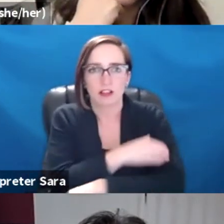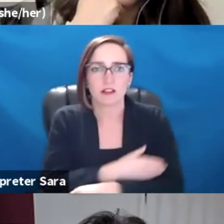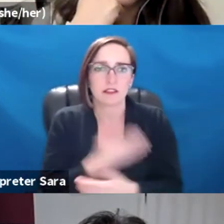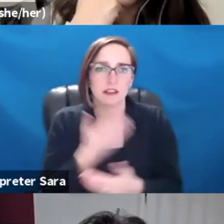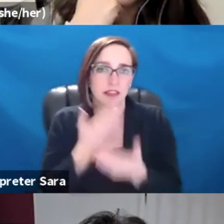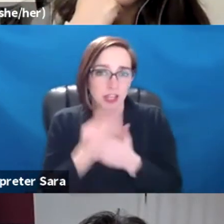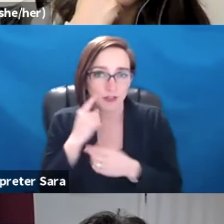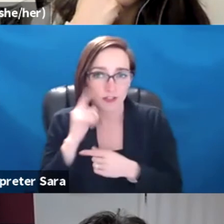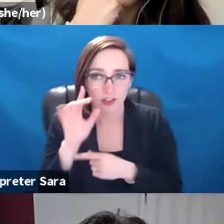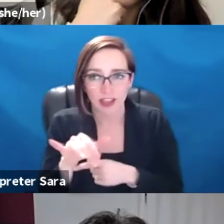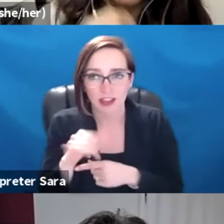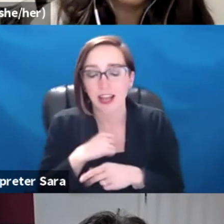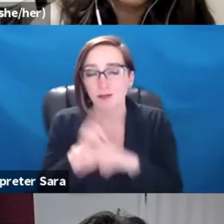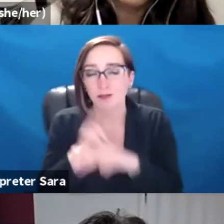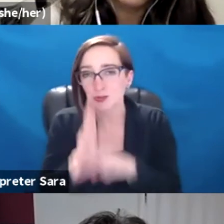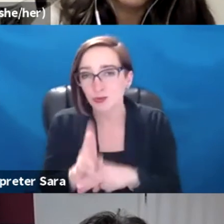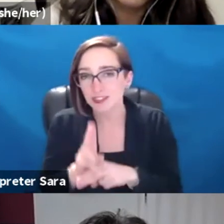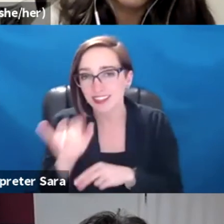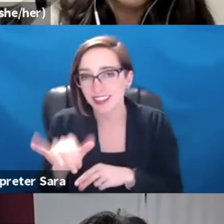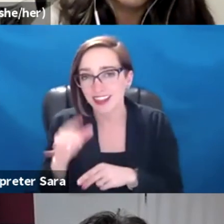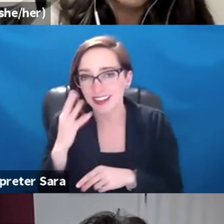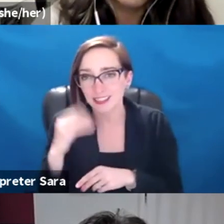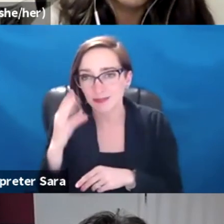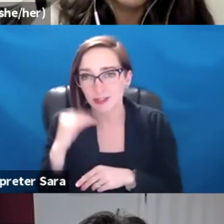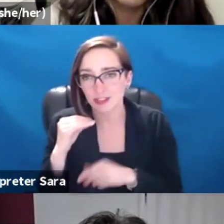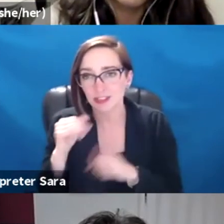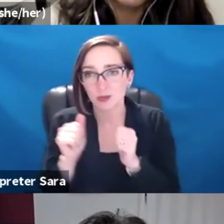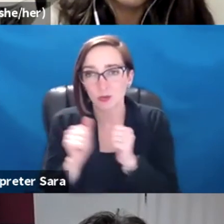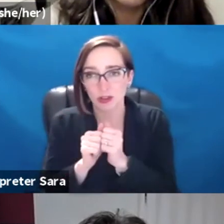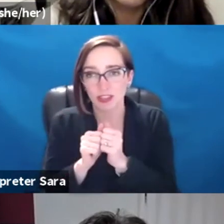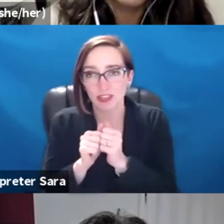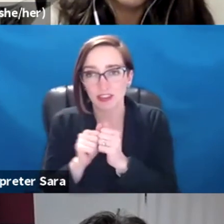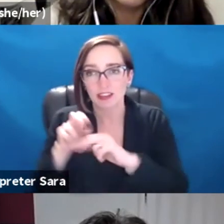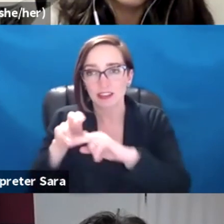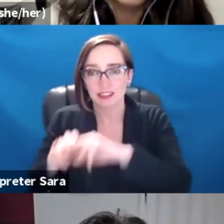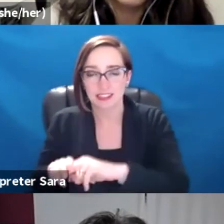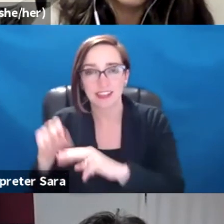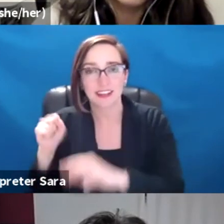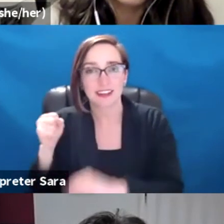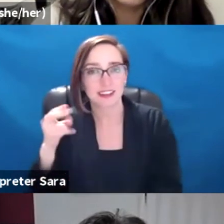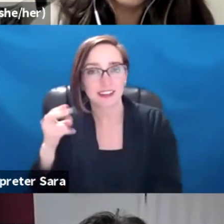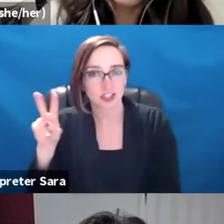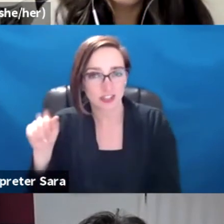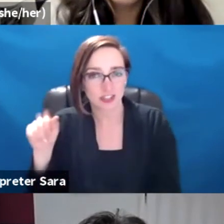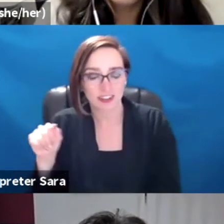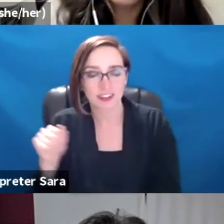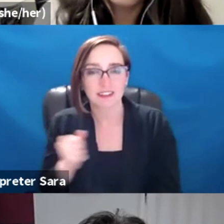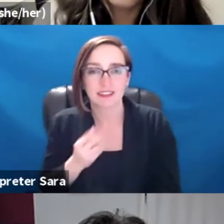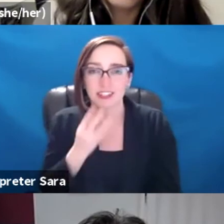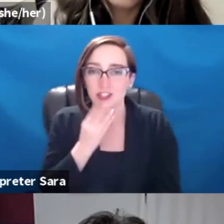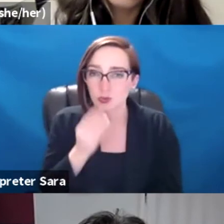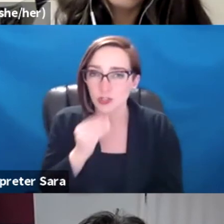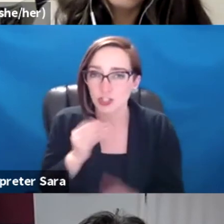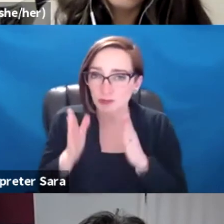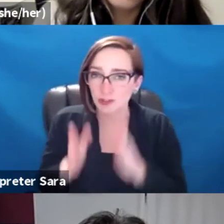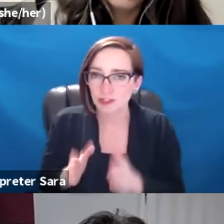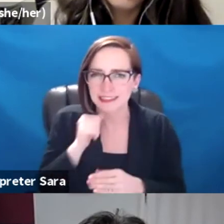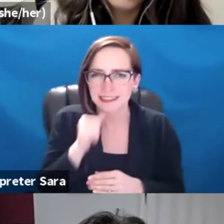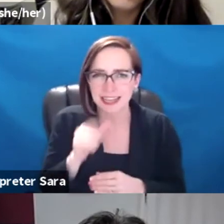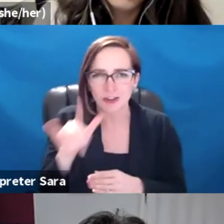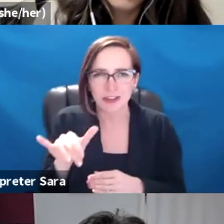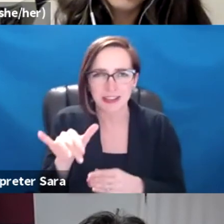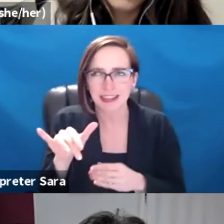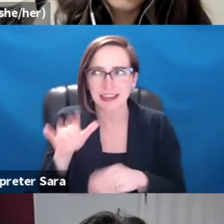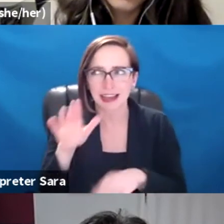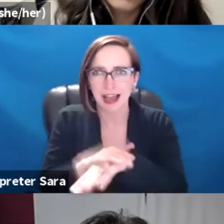am used to that experience with sitting Shiva in Judaism, but not necessarily on Zoom.